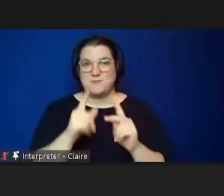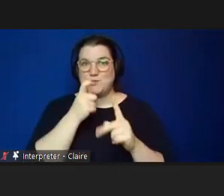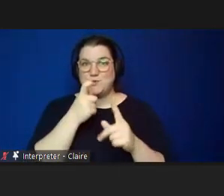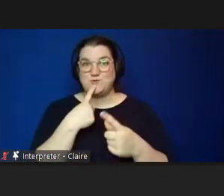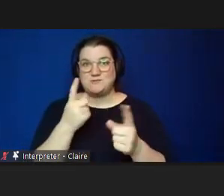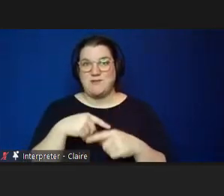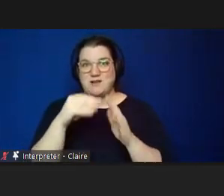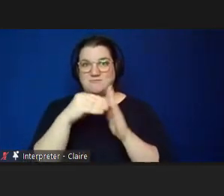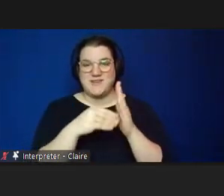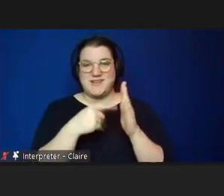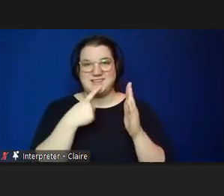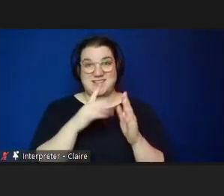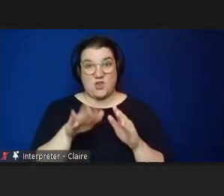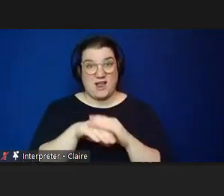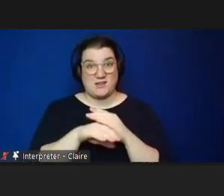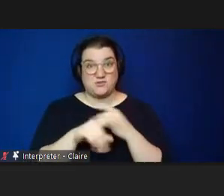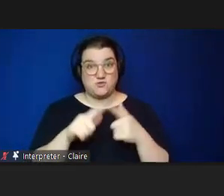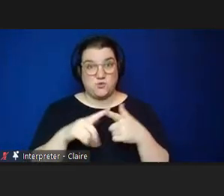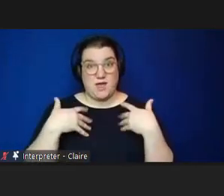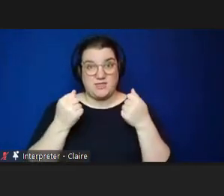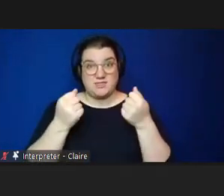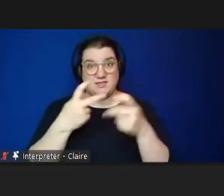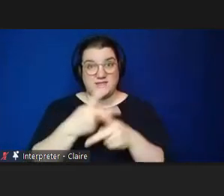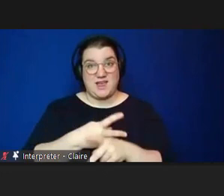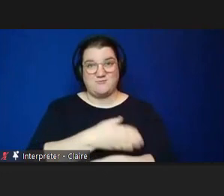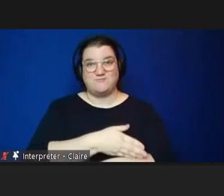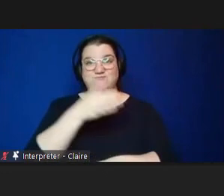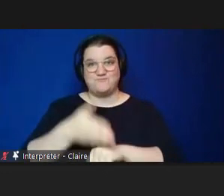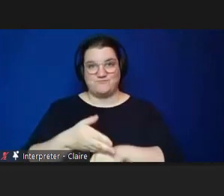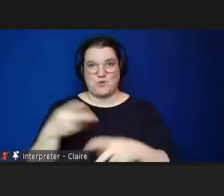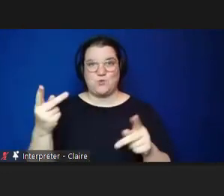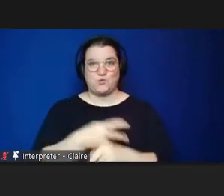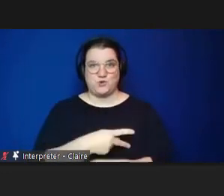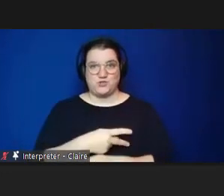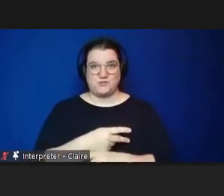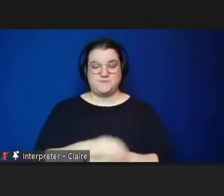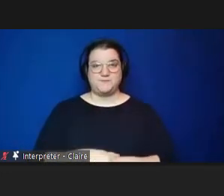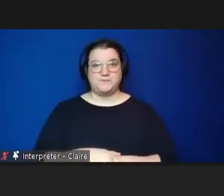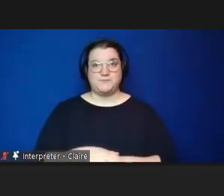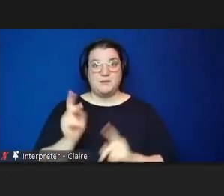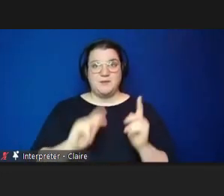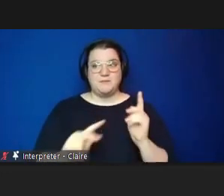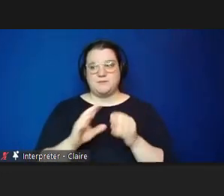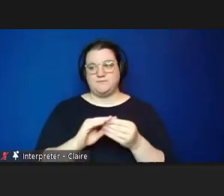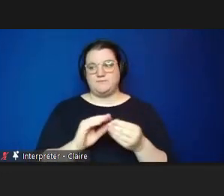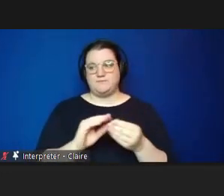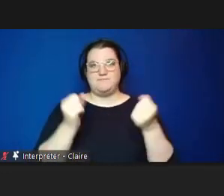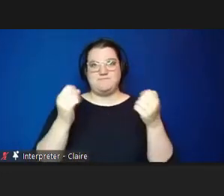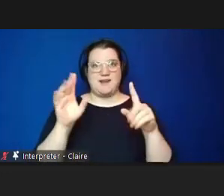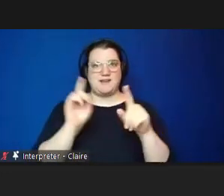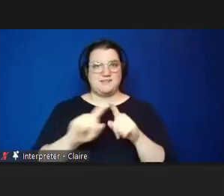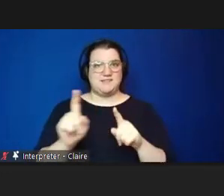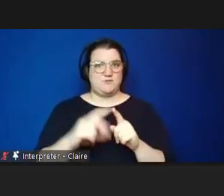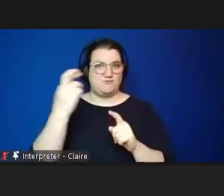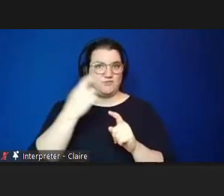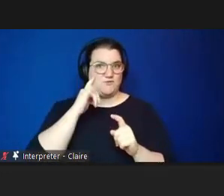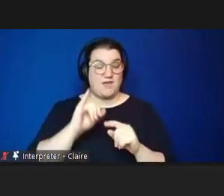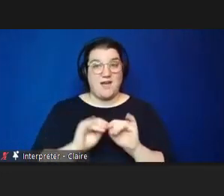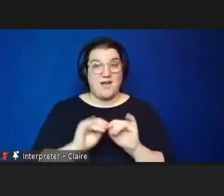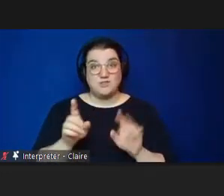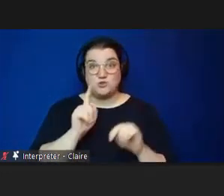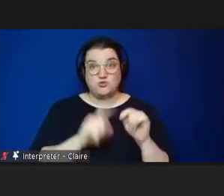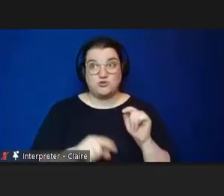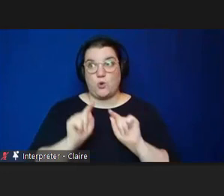And in responses, people were citing a lot of different reasons for this. Obviously, they couldn't go and see their